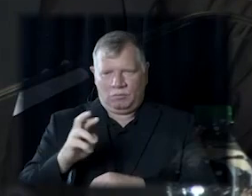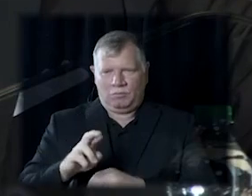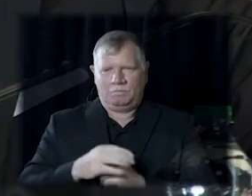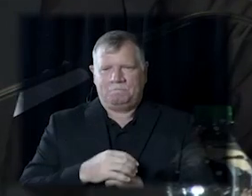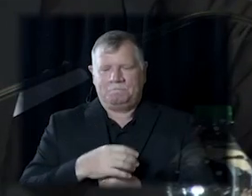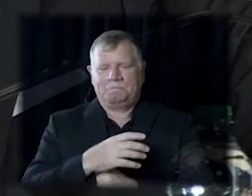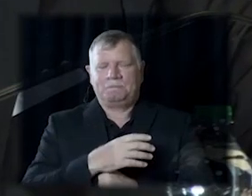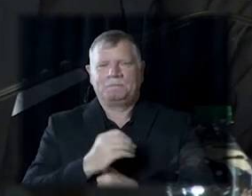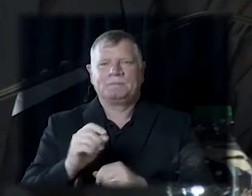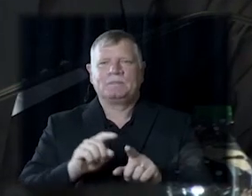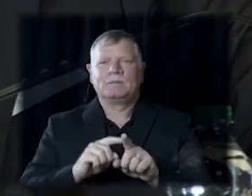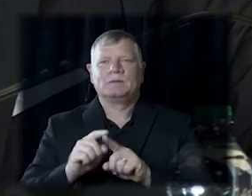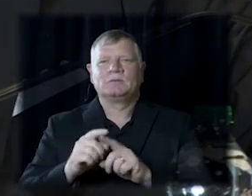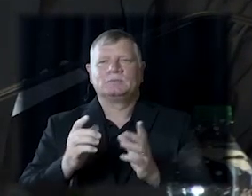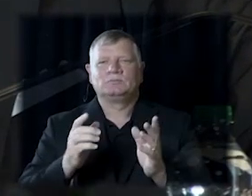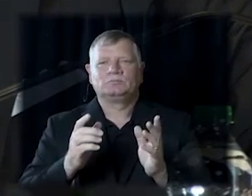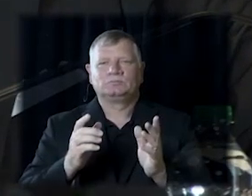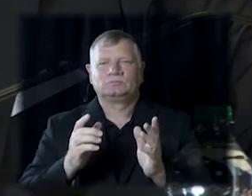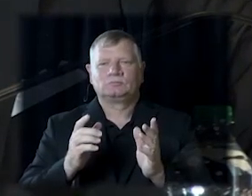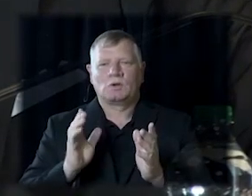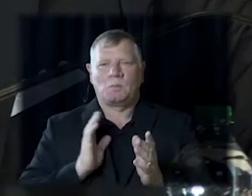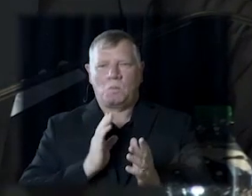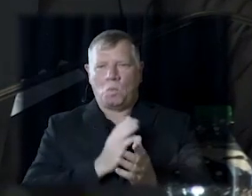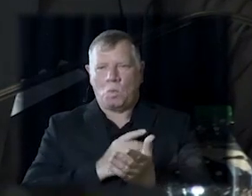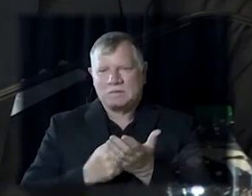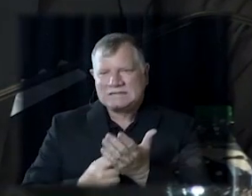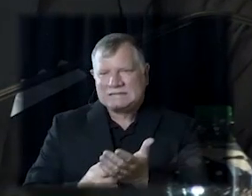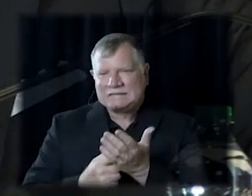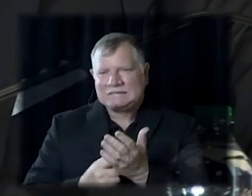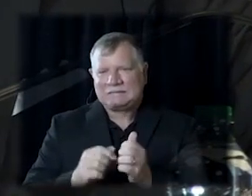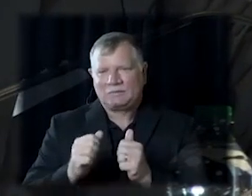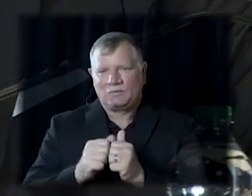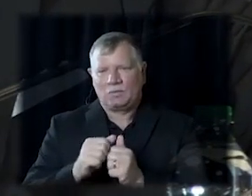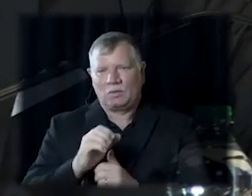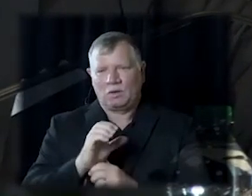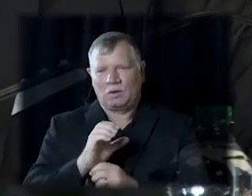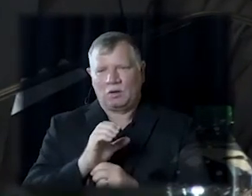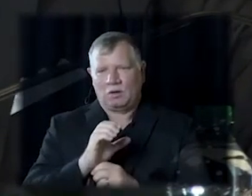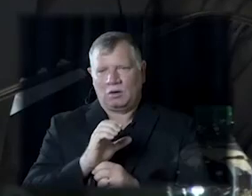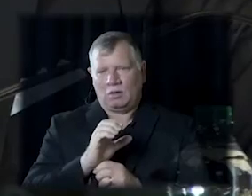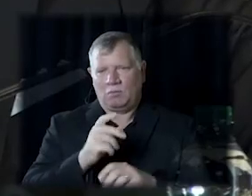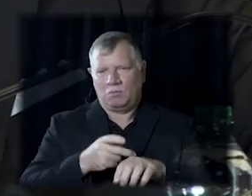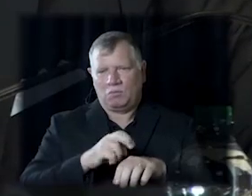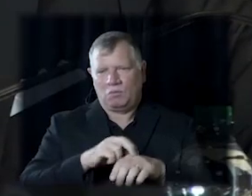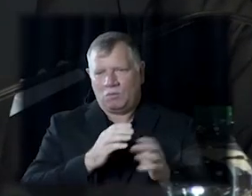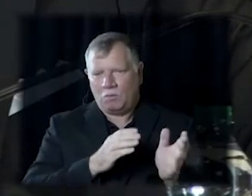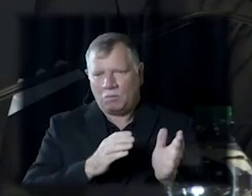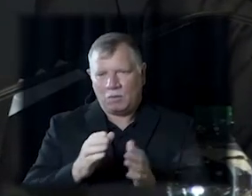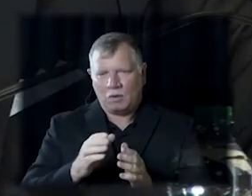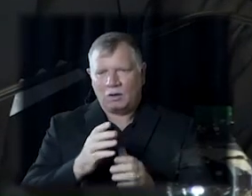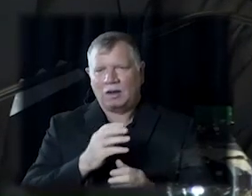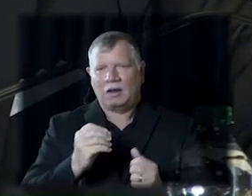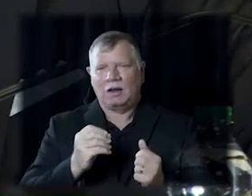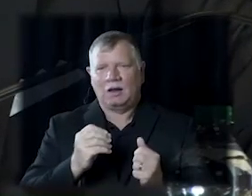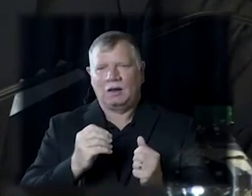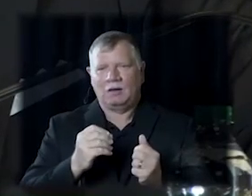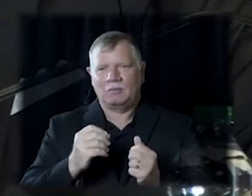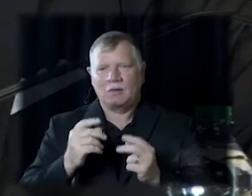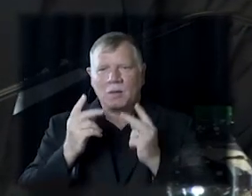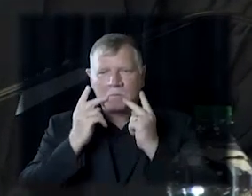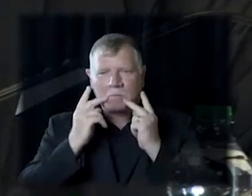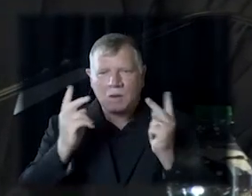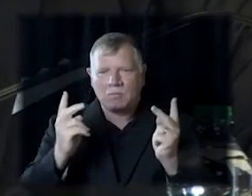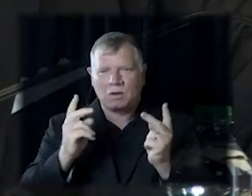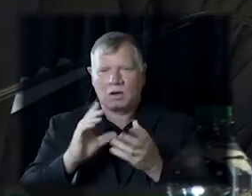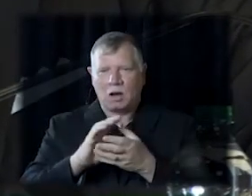discussion on the proposed revisions to the certified Commonwealth plan, and public comment on the proposed revisions of